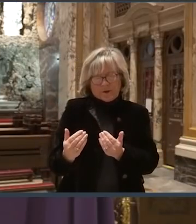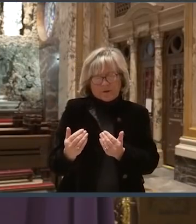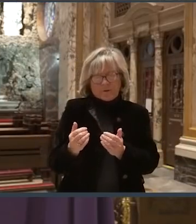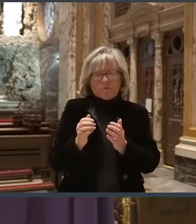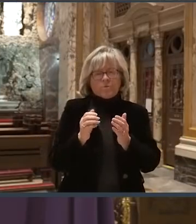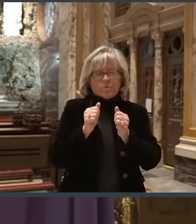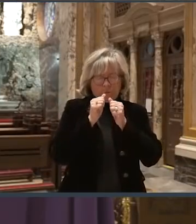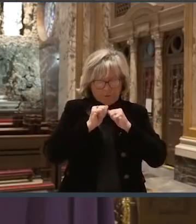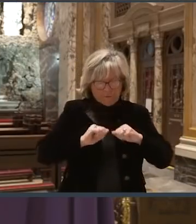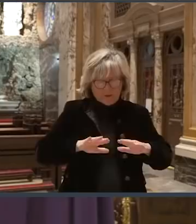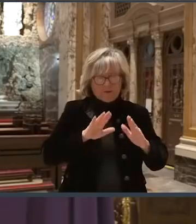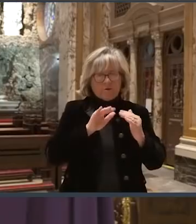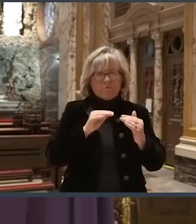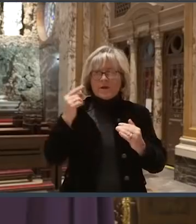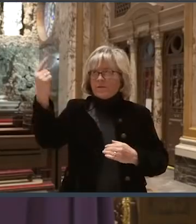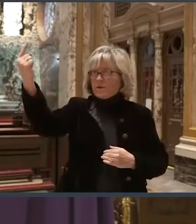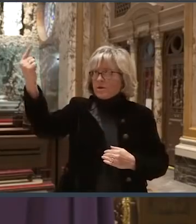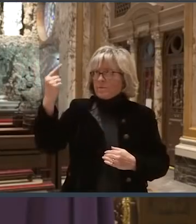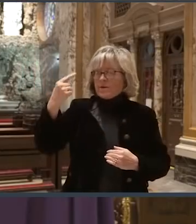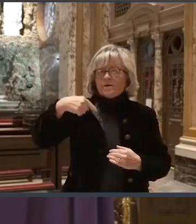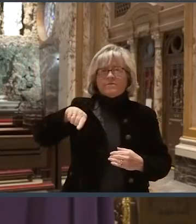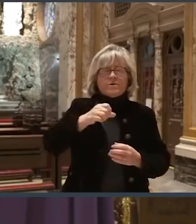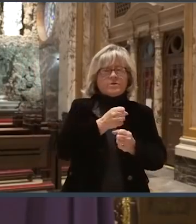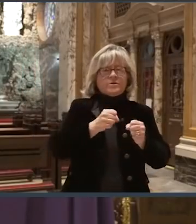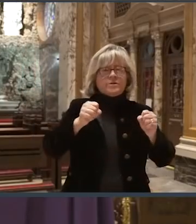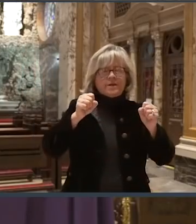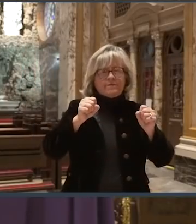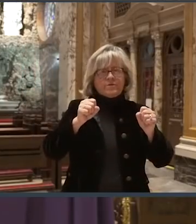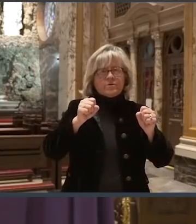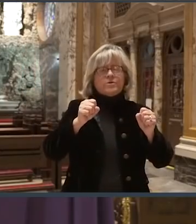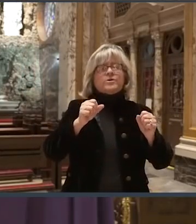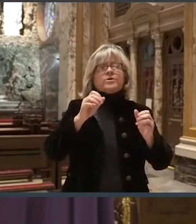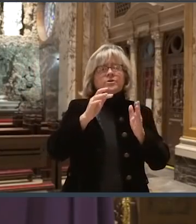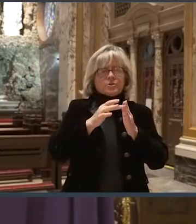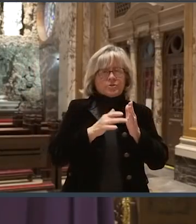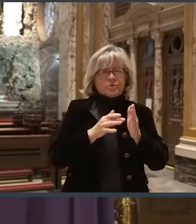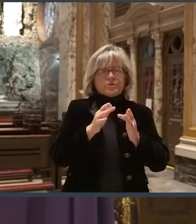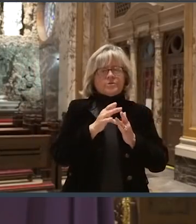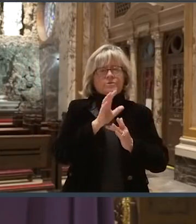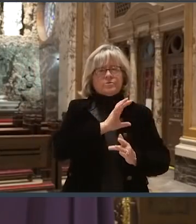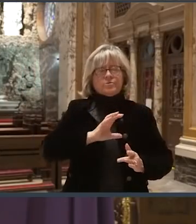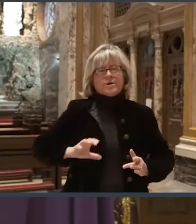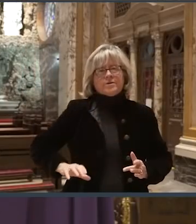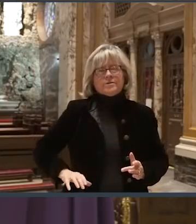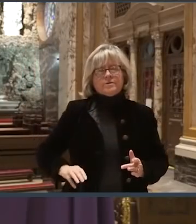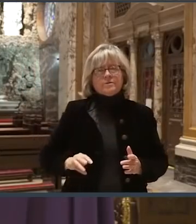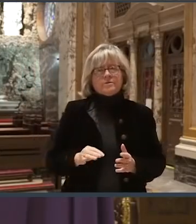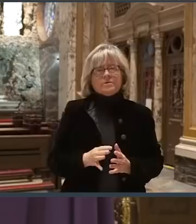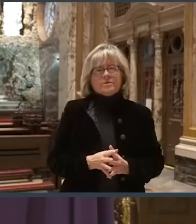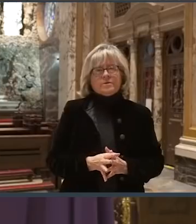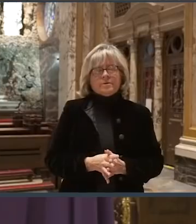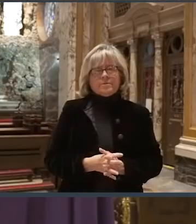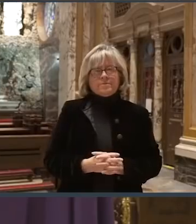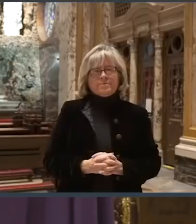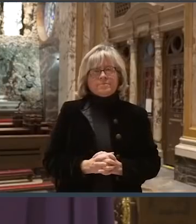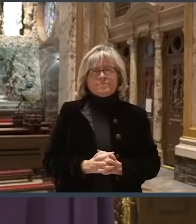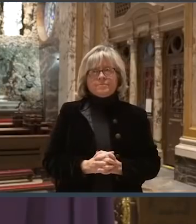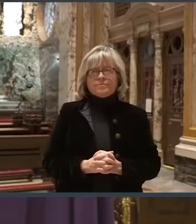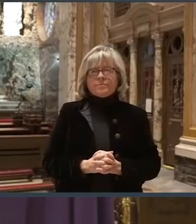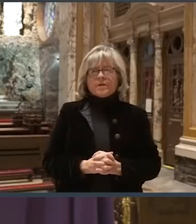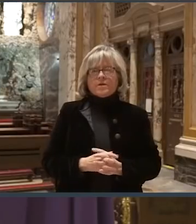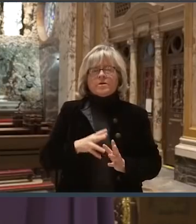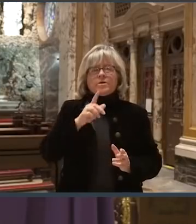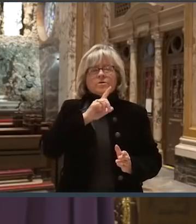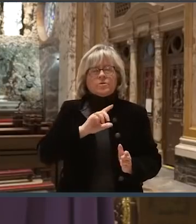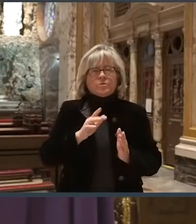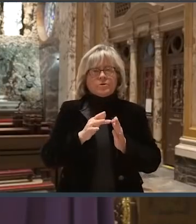hope and the coming of our Savior, Jesus Christ. For the kingdom, the power, and the glory are yours, now and forever.